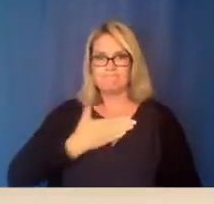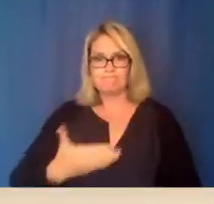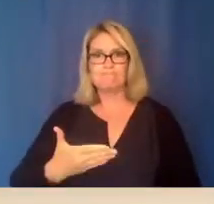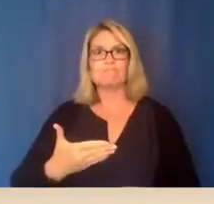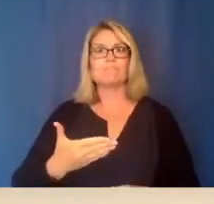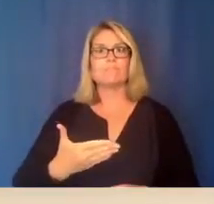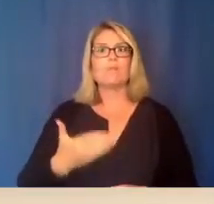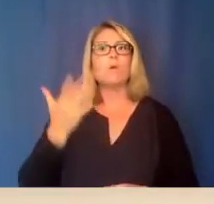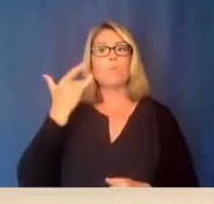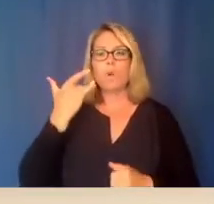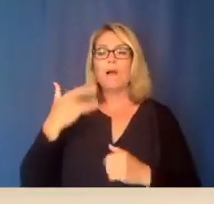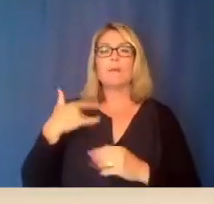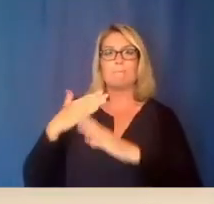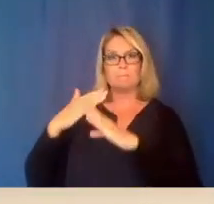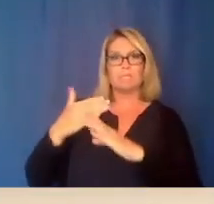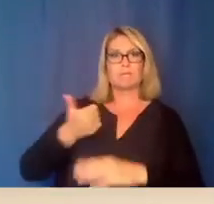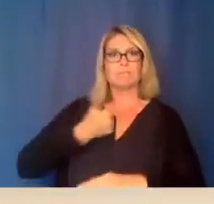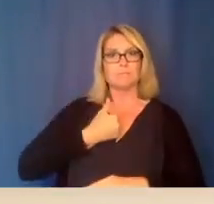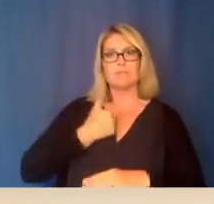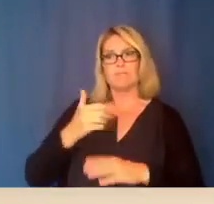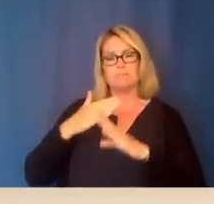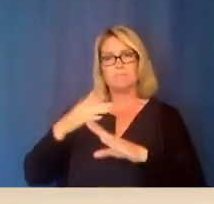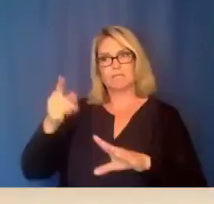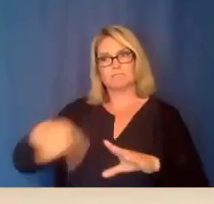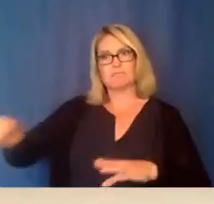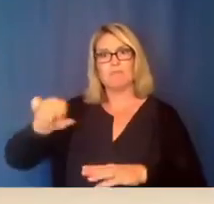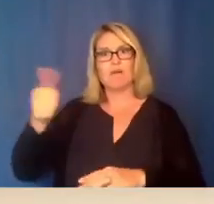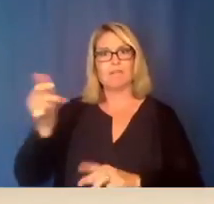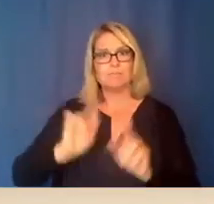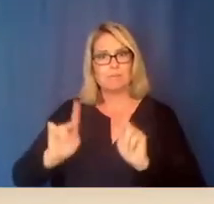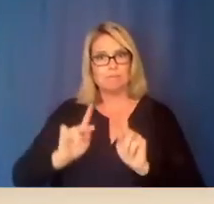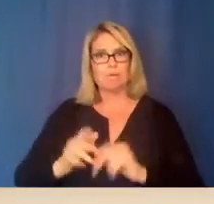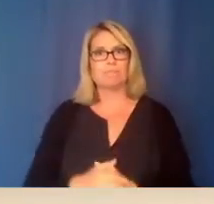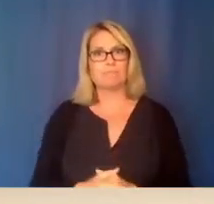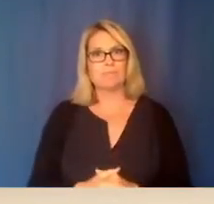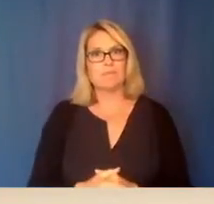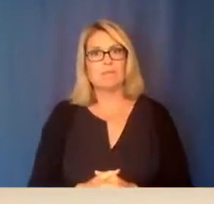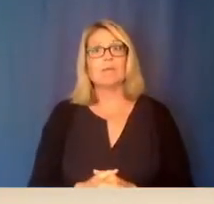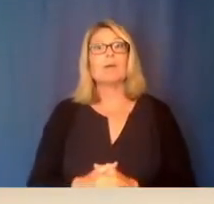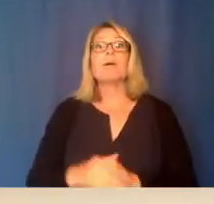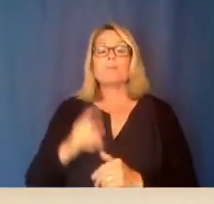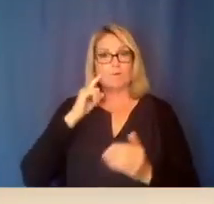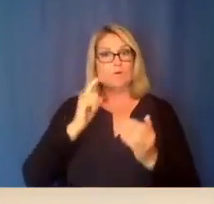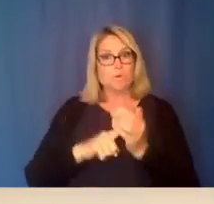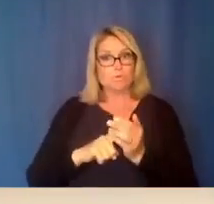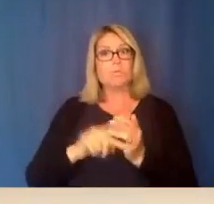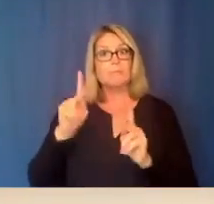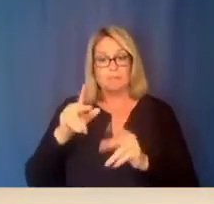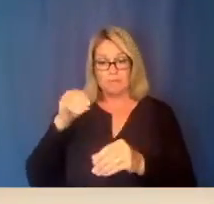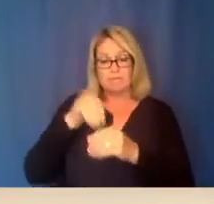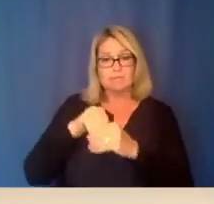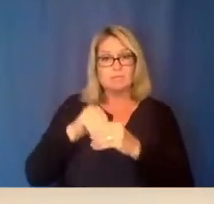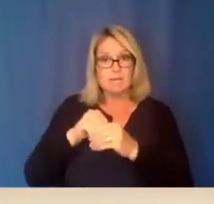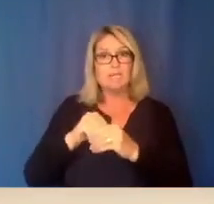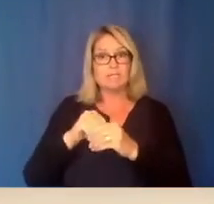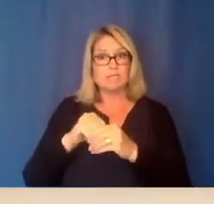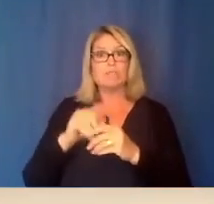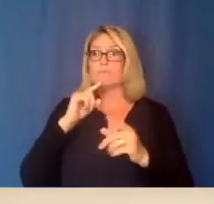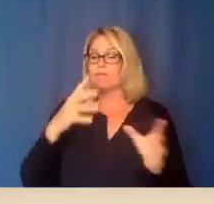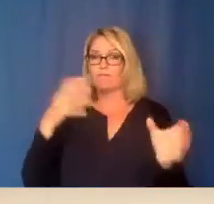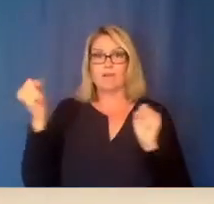others. And really, there was a marked increase in the number of people wearing masks in closed indoor spaces very quickly.